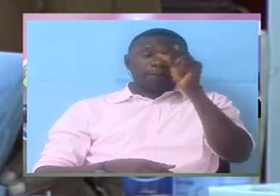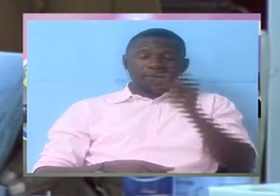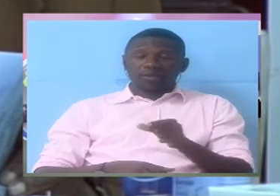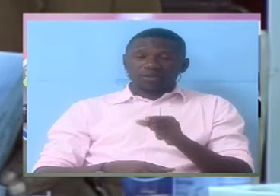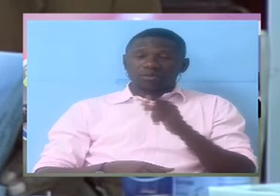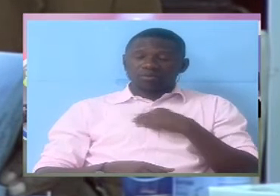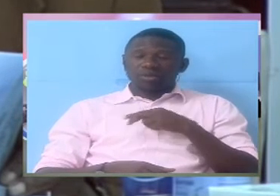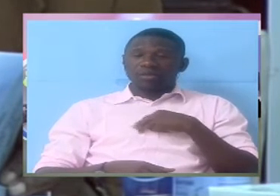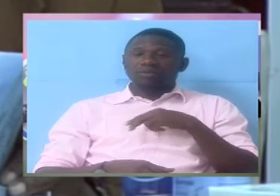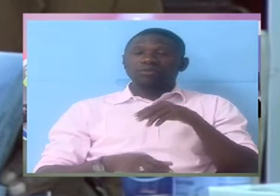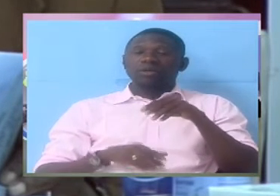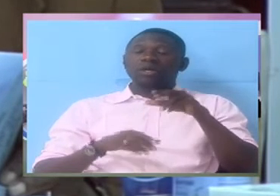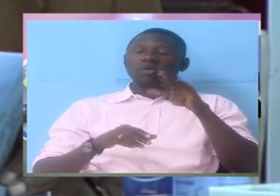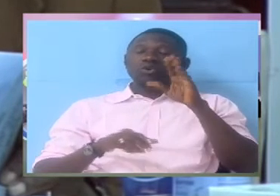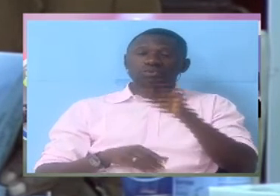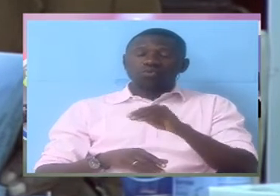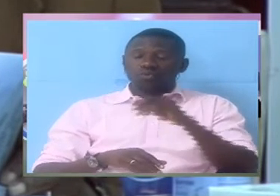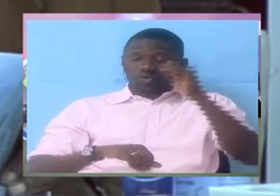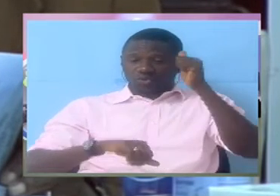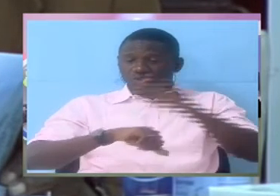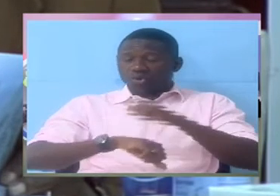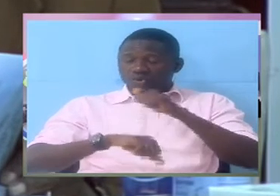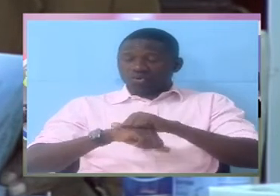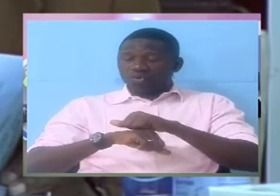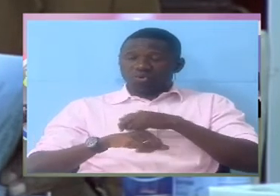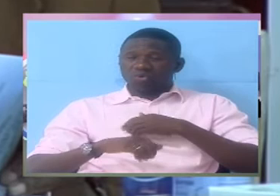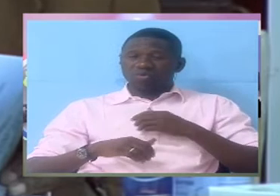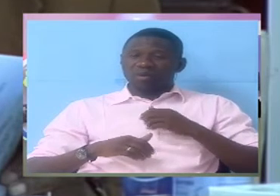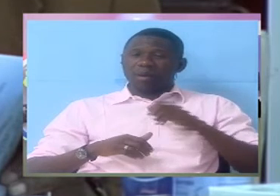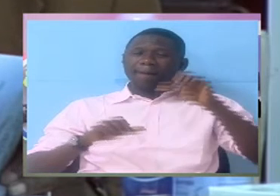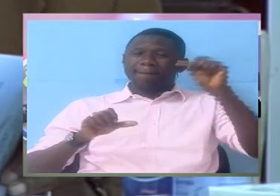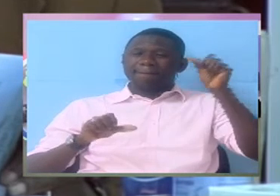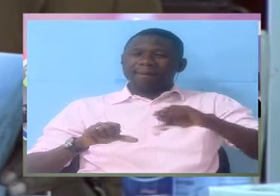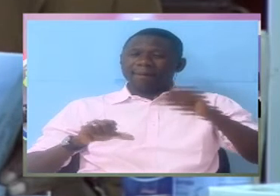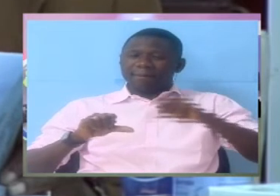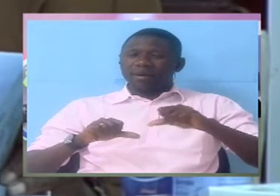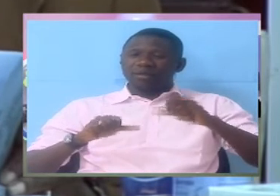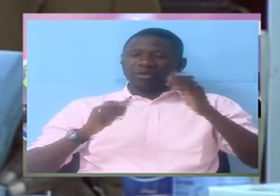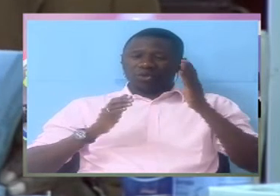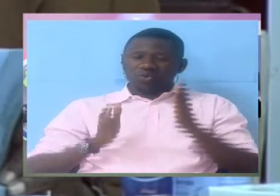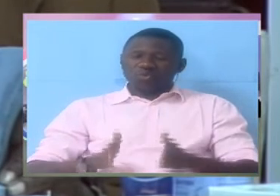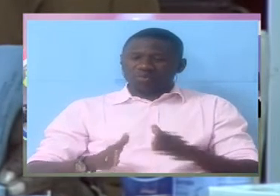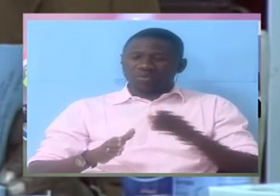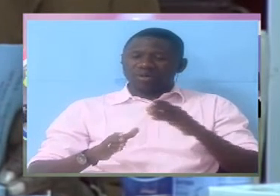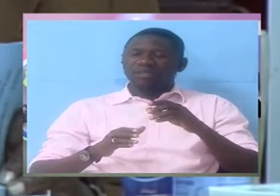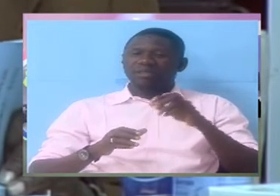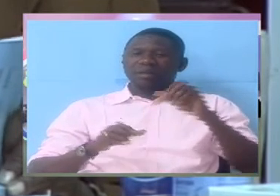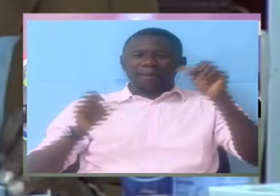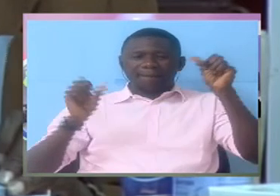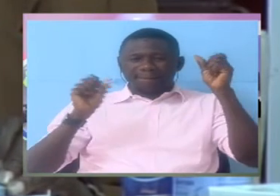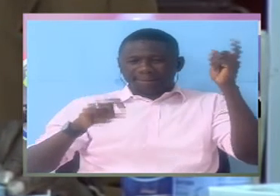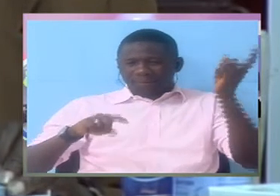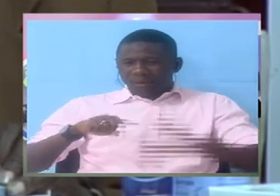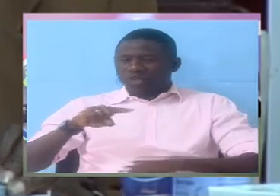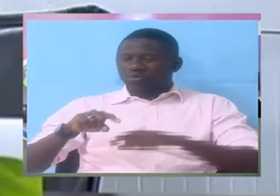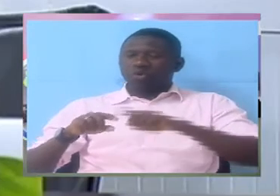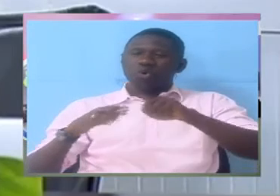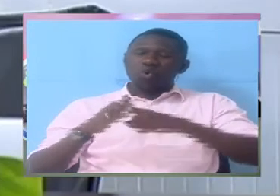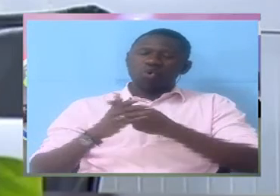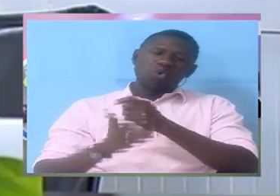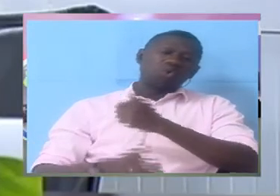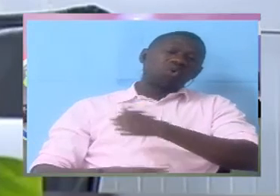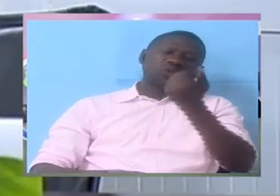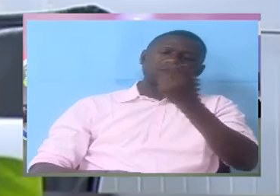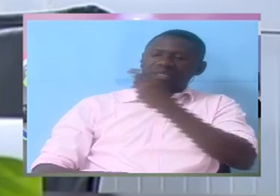be subject to torture or inhuman degrading punishment or other treatment. Adama dim manyan na dun na